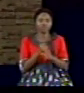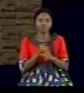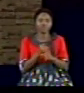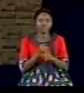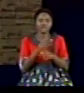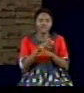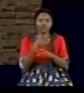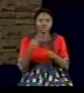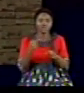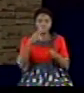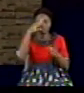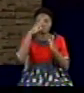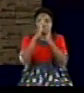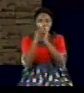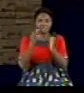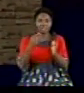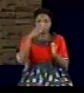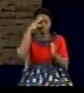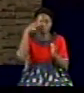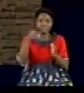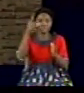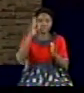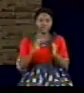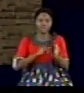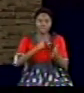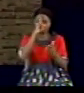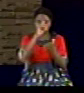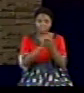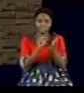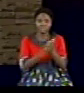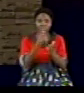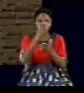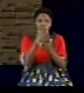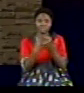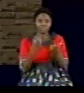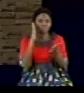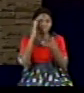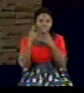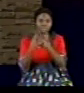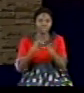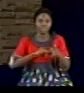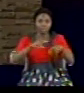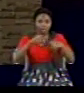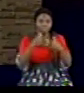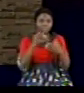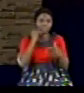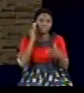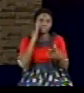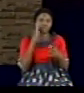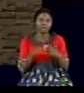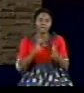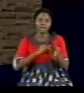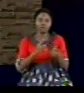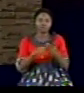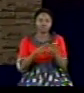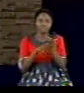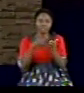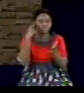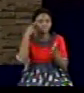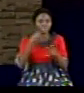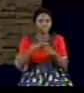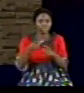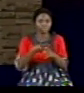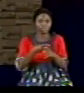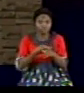of God, I was believing God that something will happen. I went home. During the following day, I wanted to check for the wound. Lo and behold, the wound